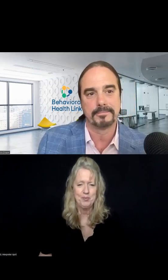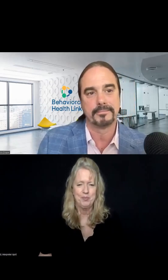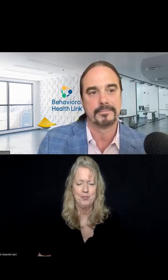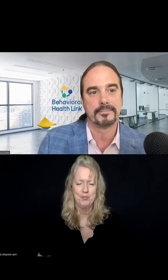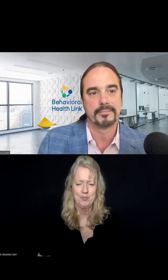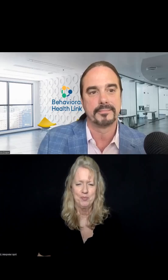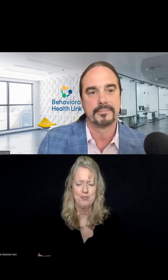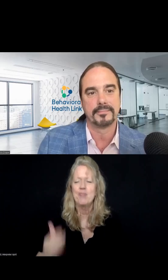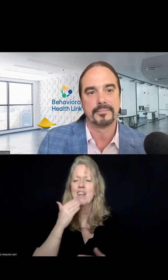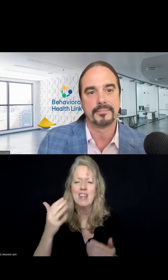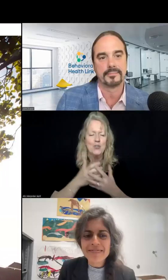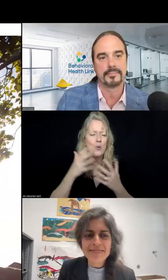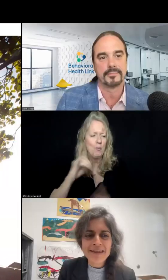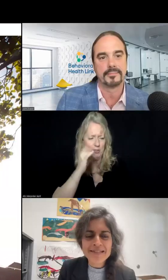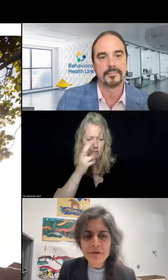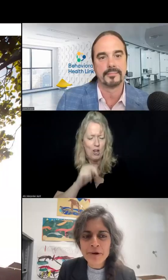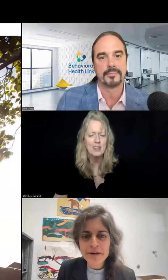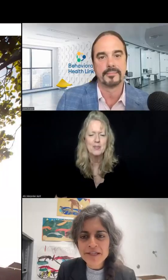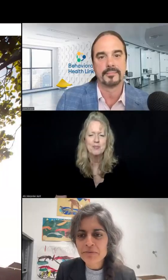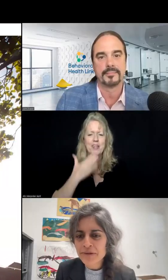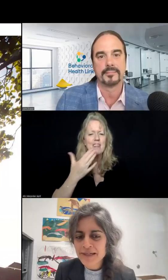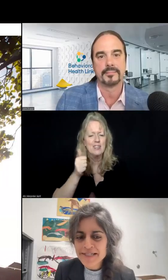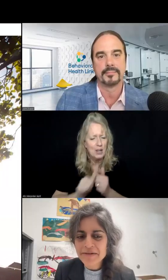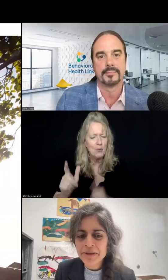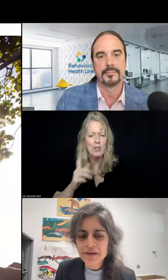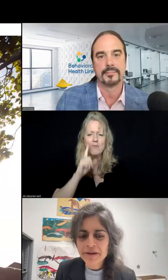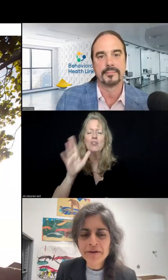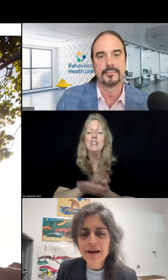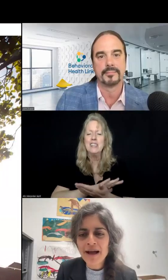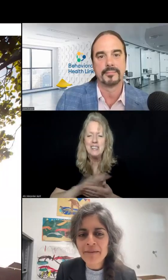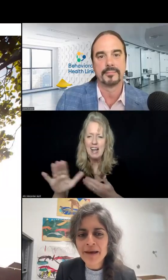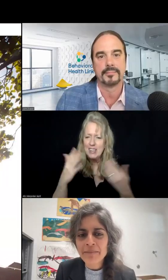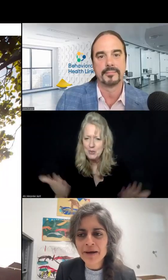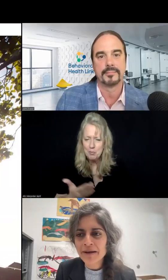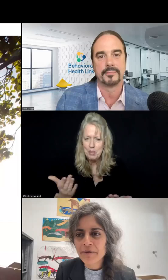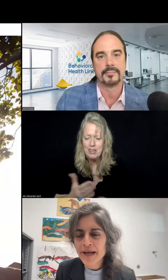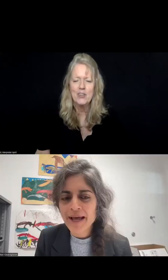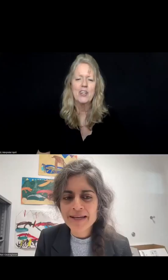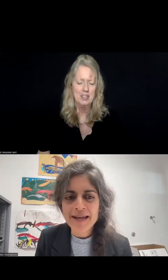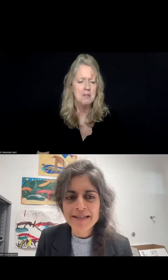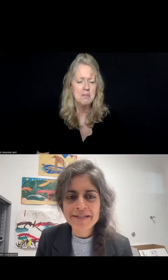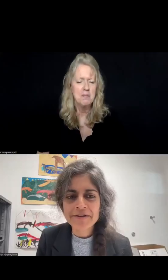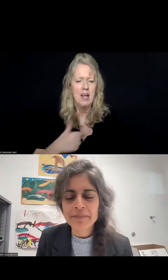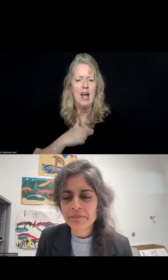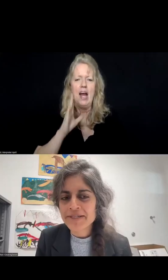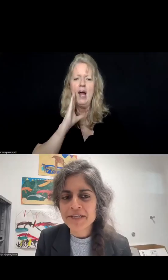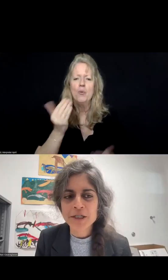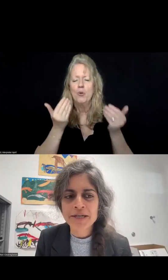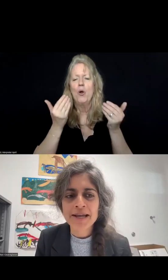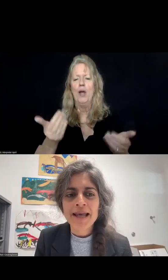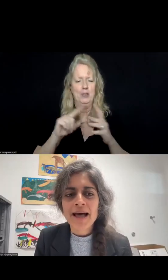Thank you so much, John. Thanks, everyone. It's really nice to be here. I'm going to go ahead and start